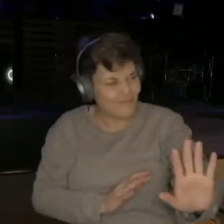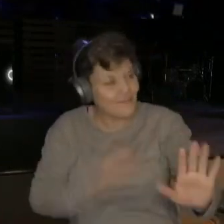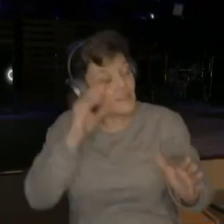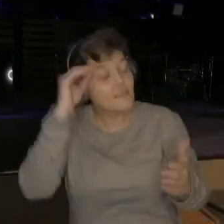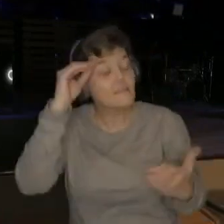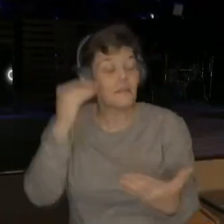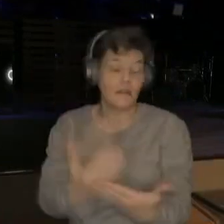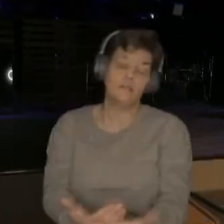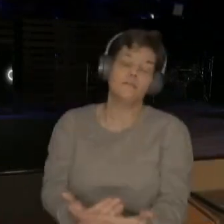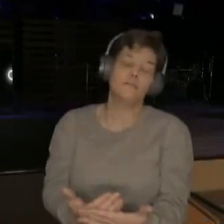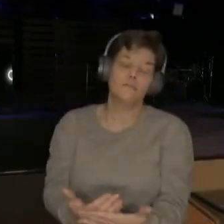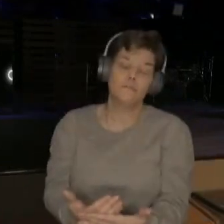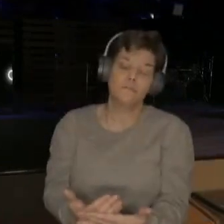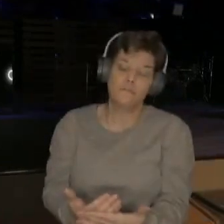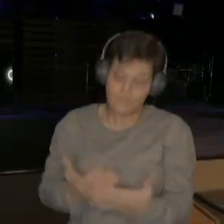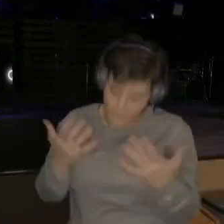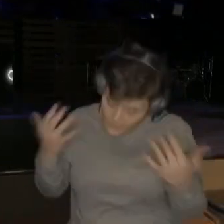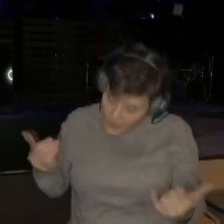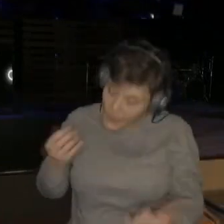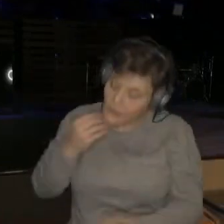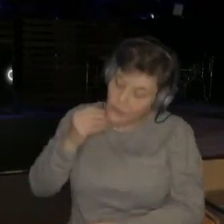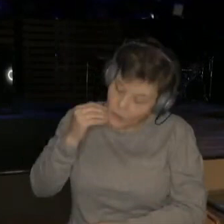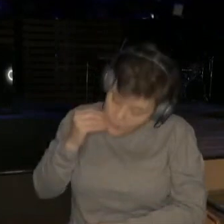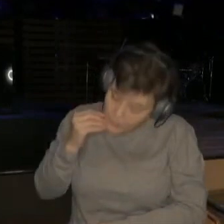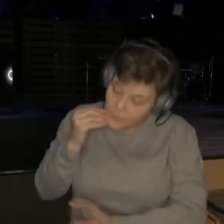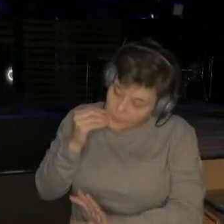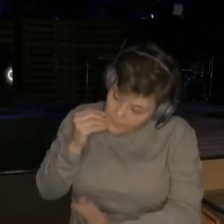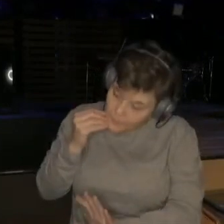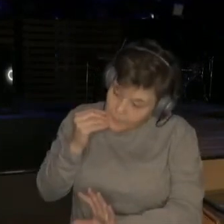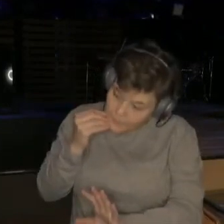Son, you're home now.